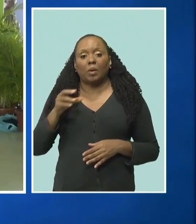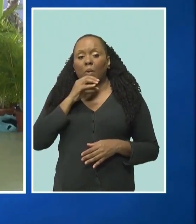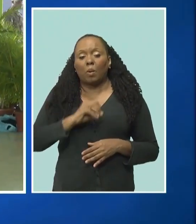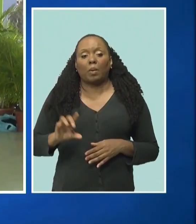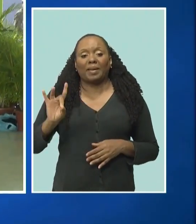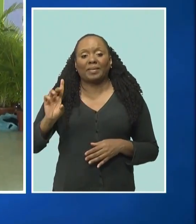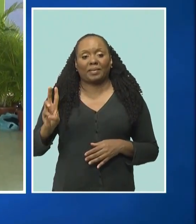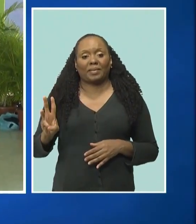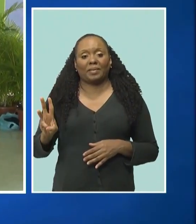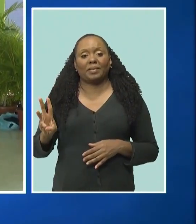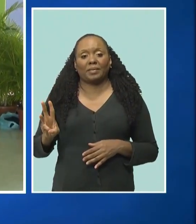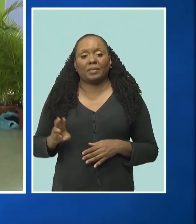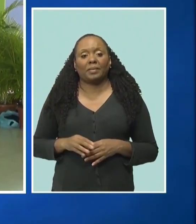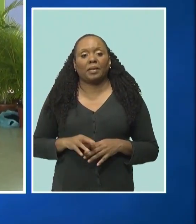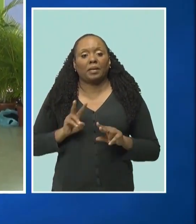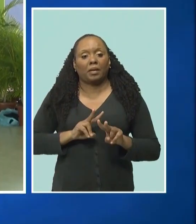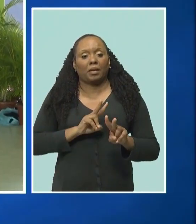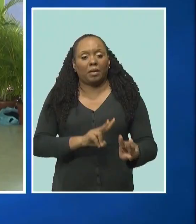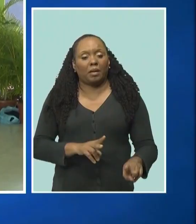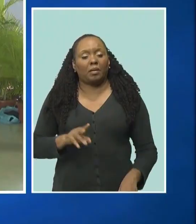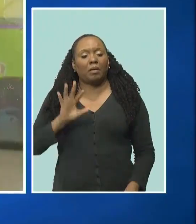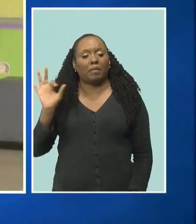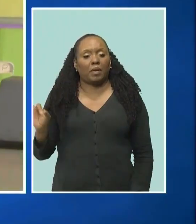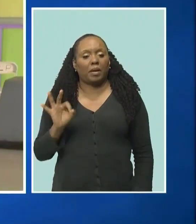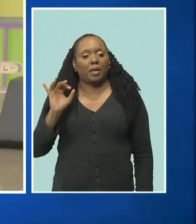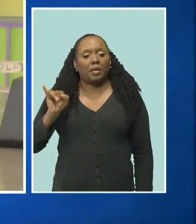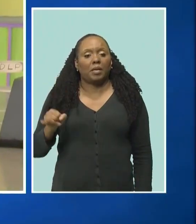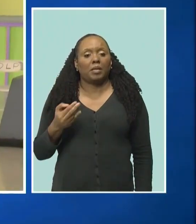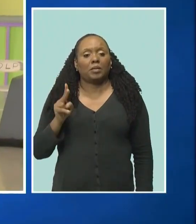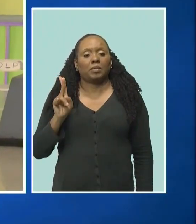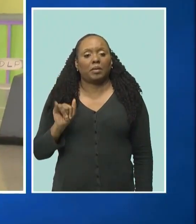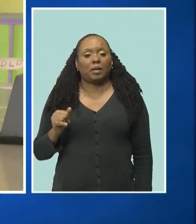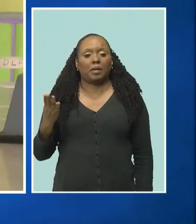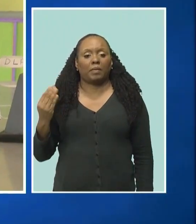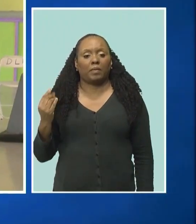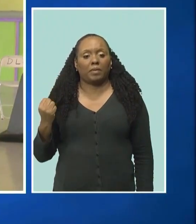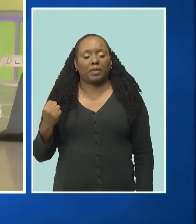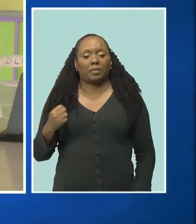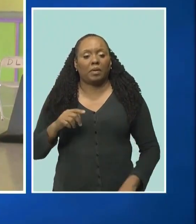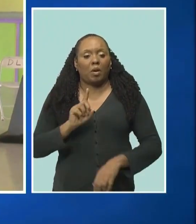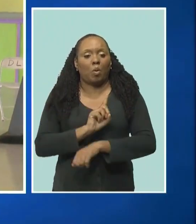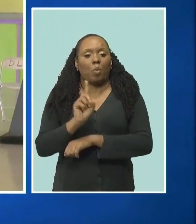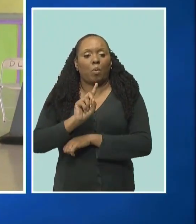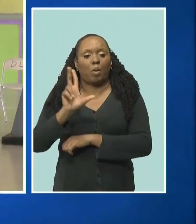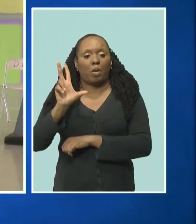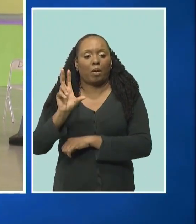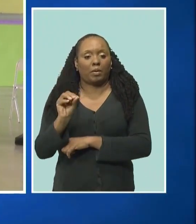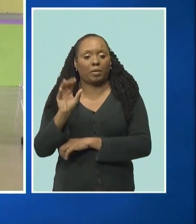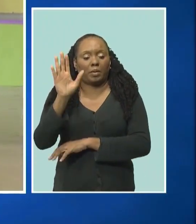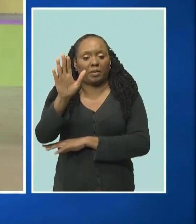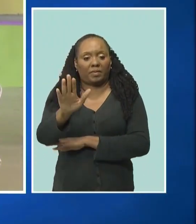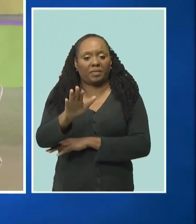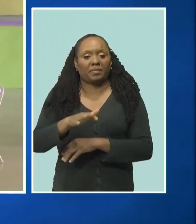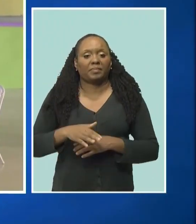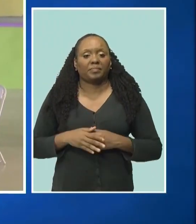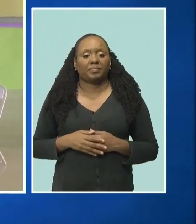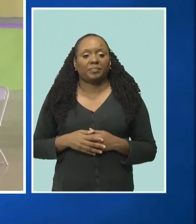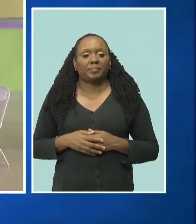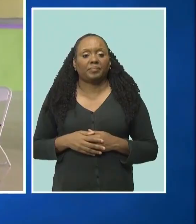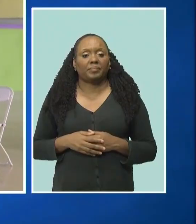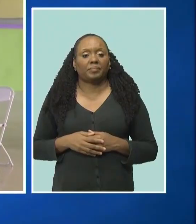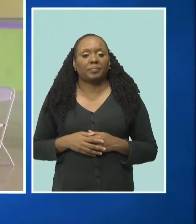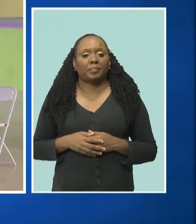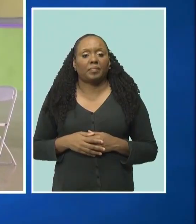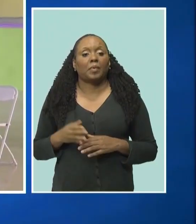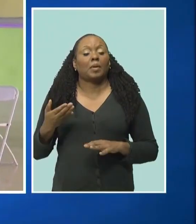funeral will be held at St. Peter's Parish Church on Friday the 14th, beginning at 1:30 in the afternoon. Ahead of this,